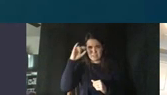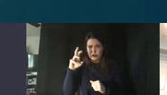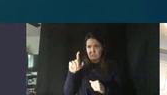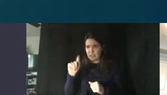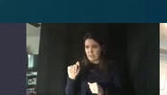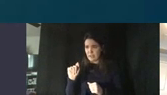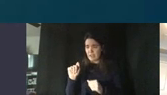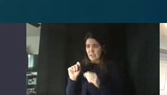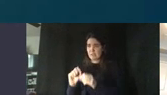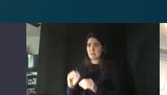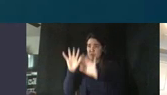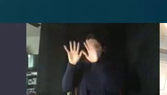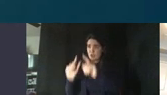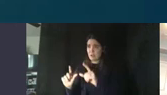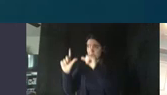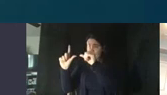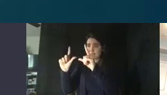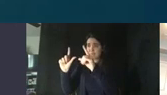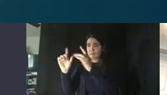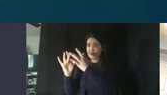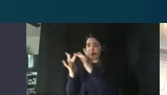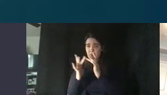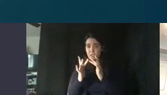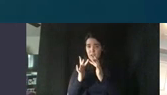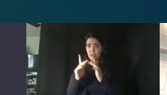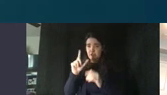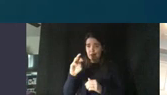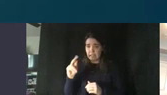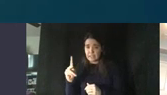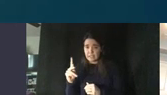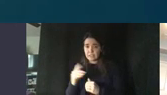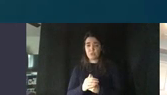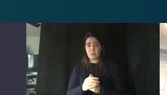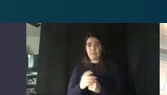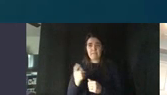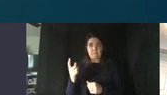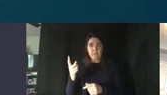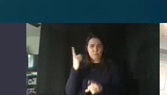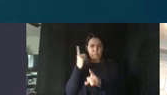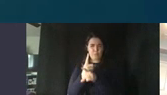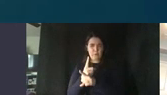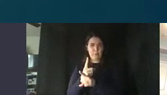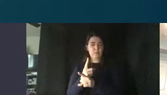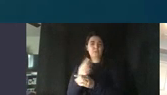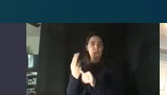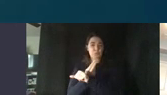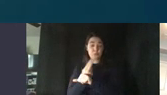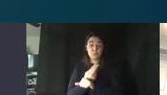have the correct one for you all to use and bounce off of. We hope to see you